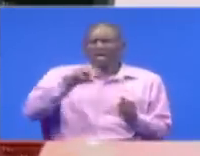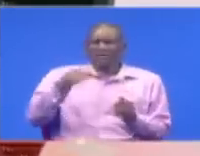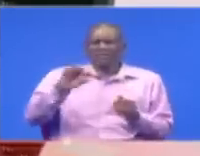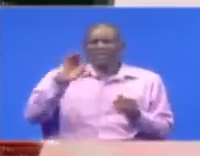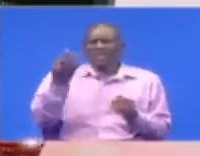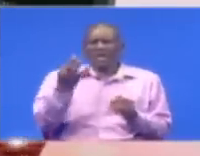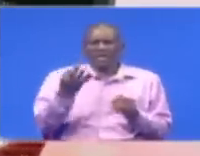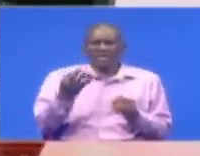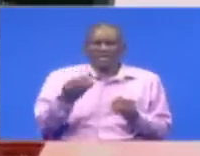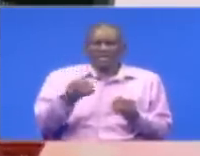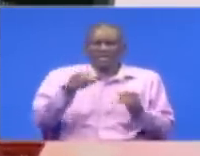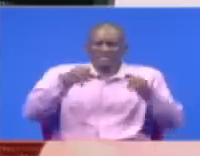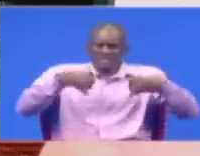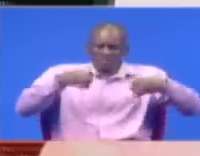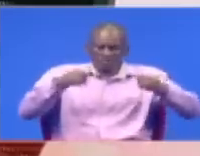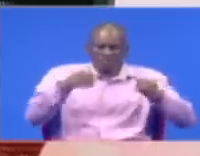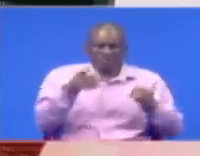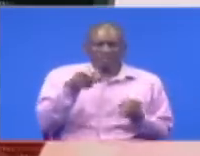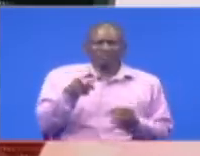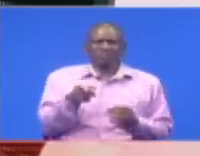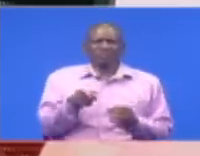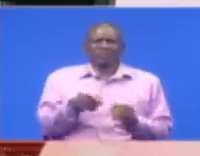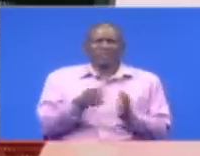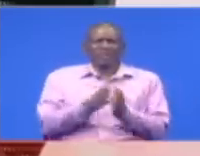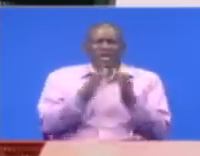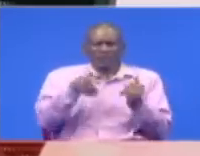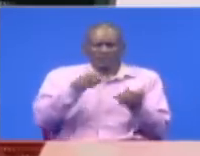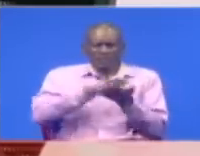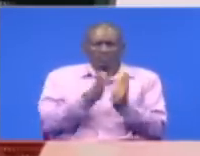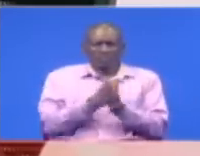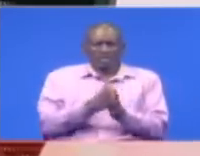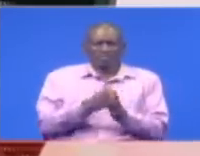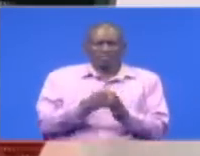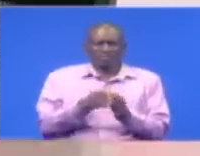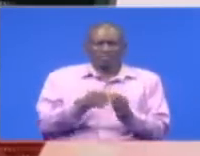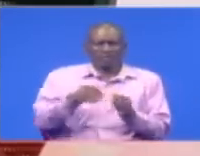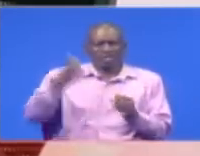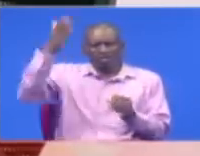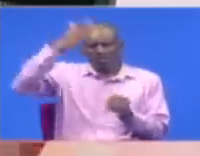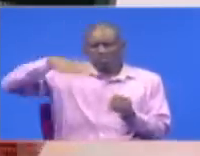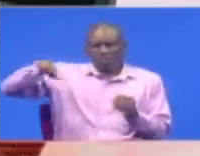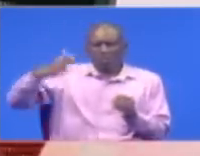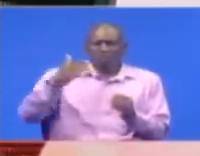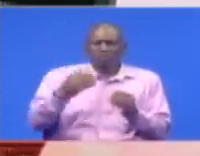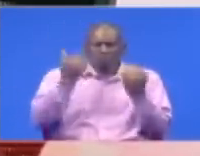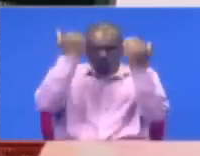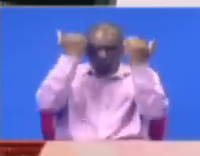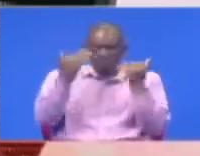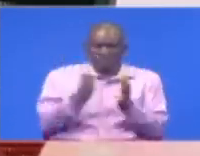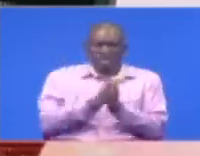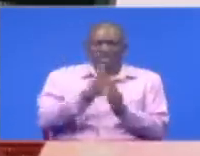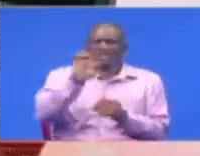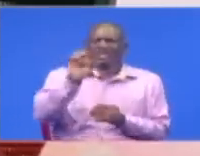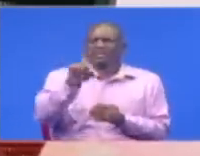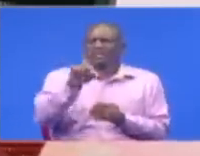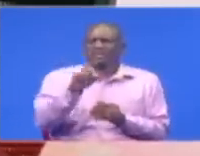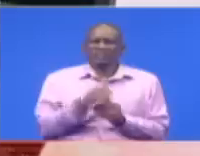third one enforcing. And this become the legislature, judiciary, and the